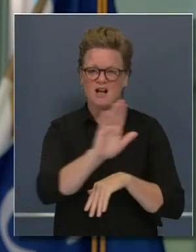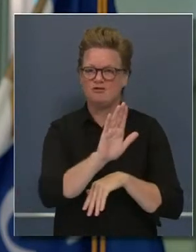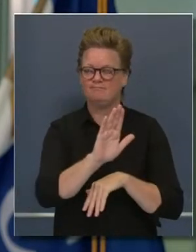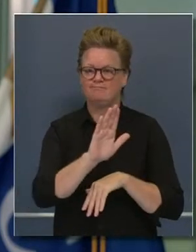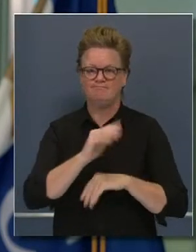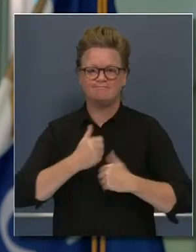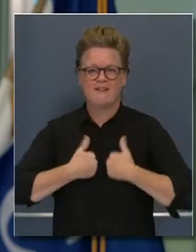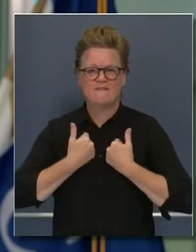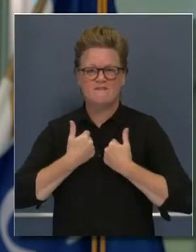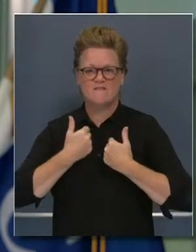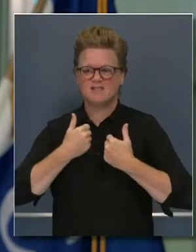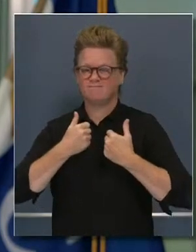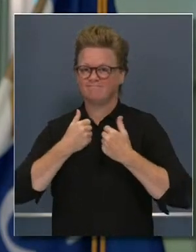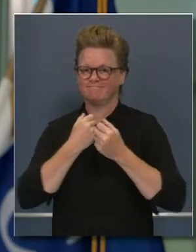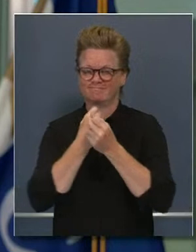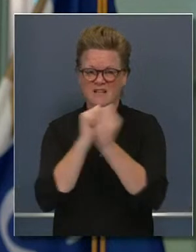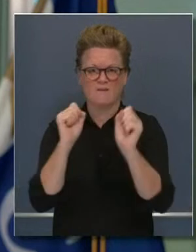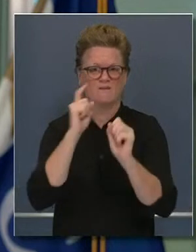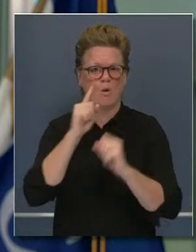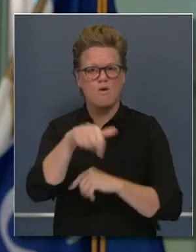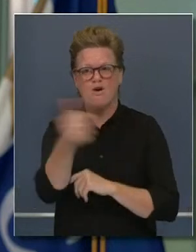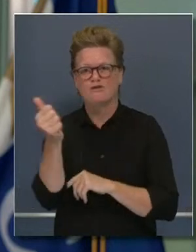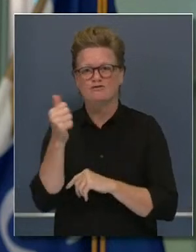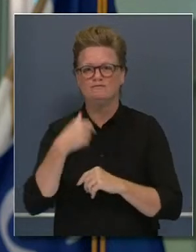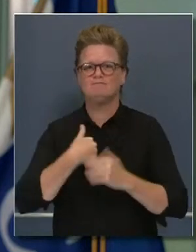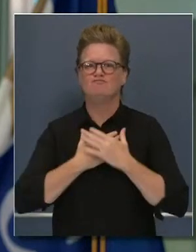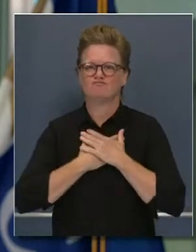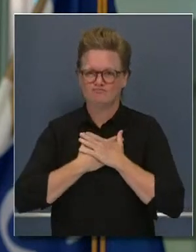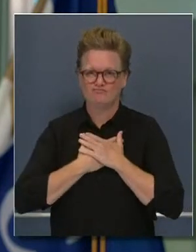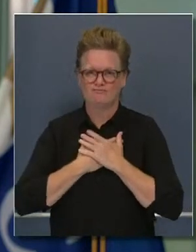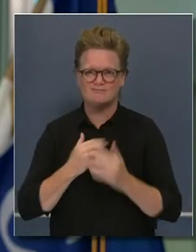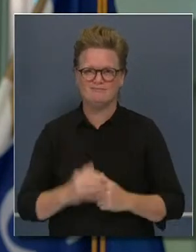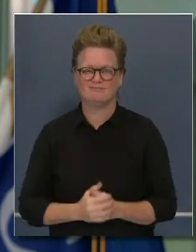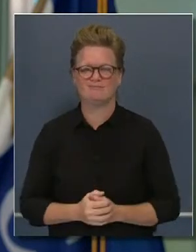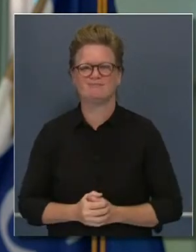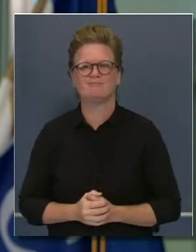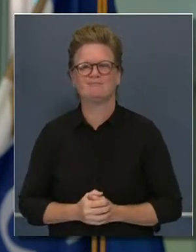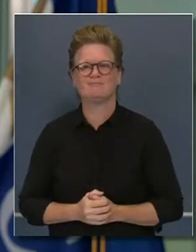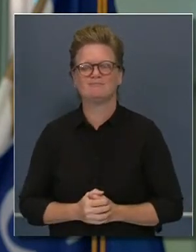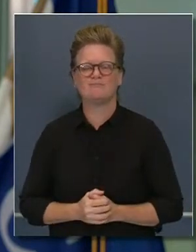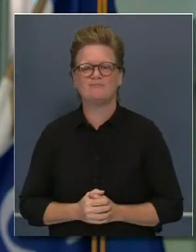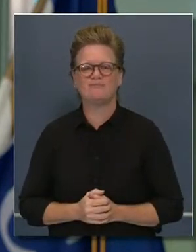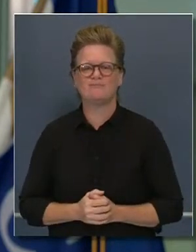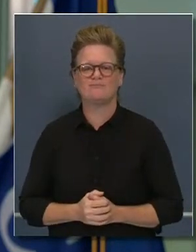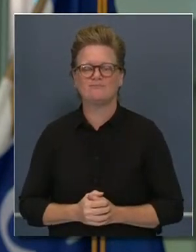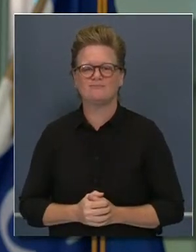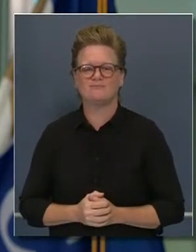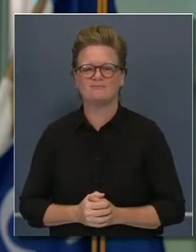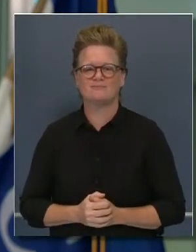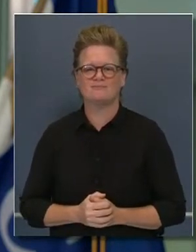that, happy to answer any questions. Adam Beam, Associated Press.